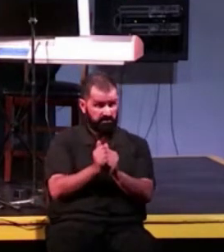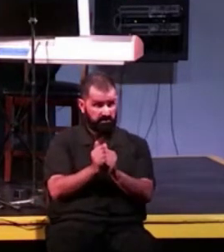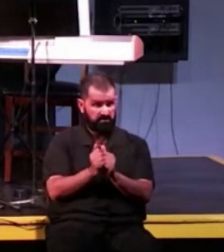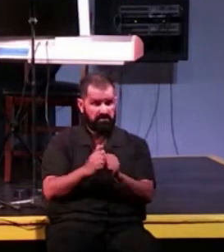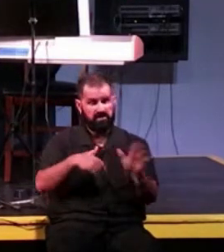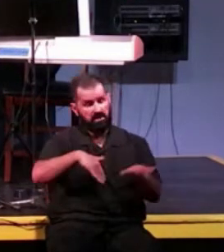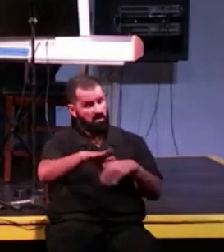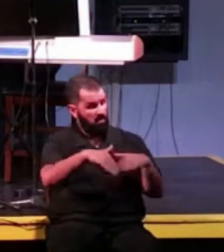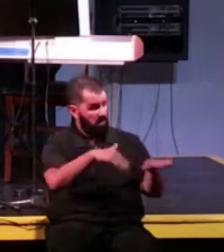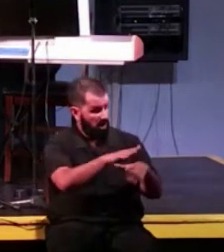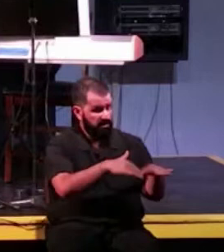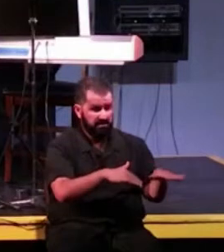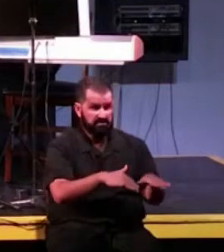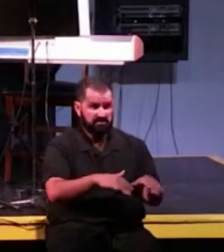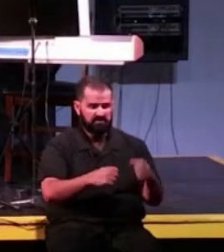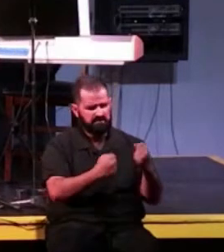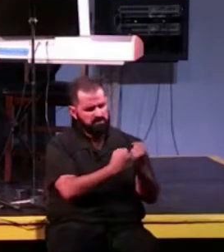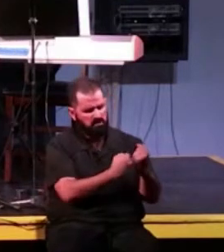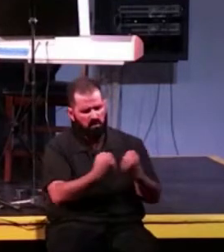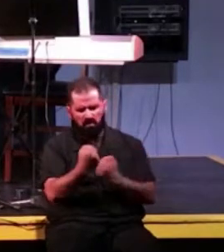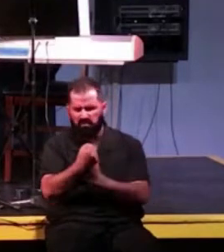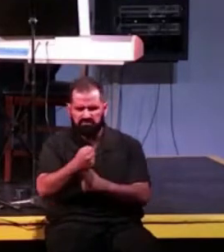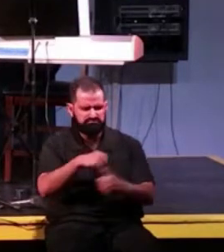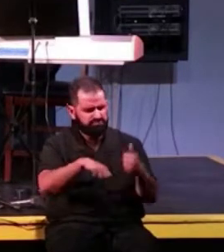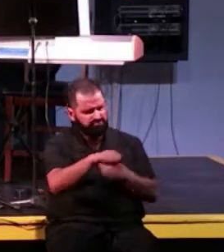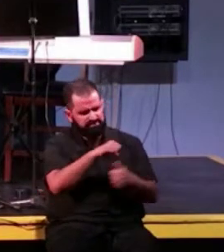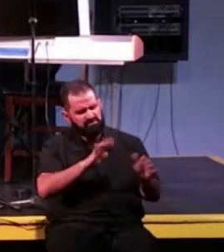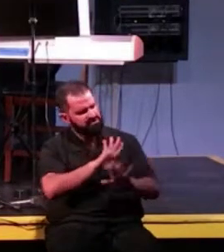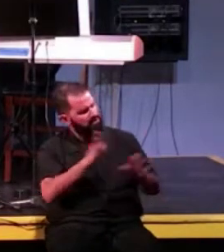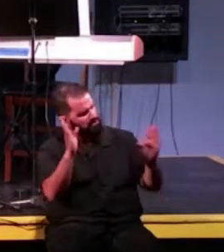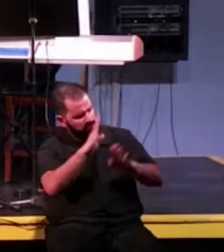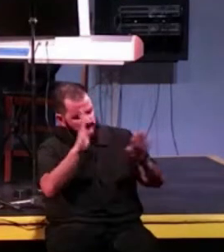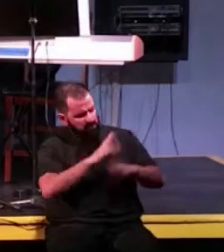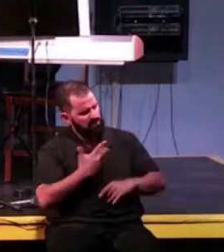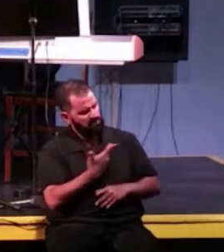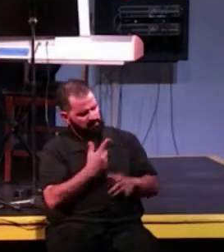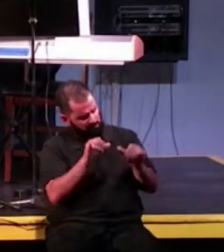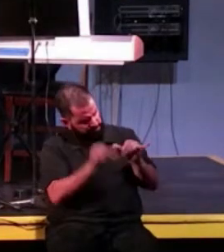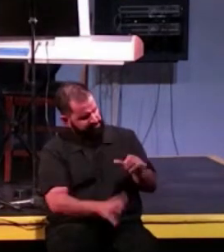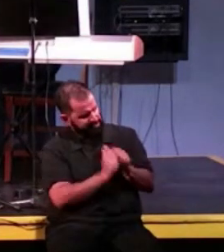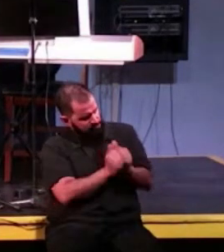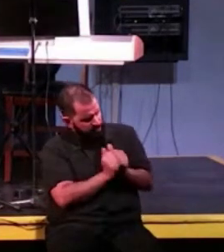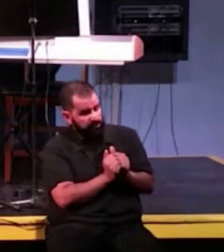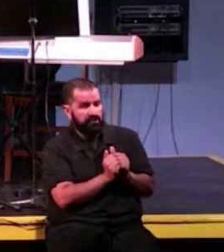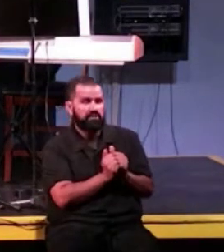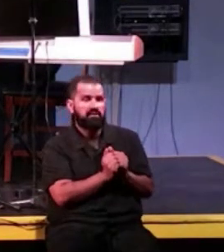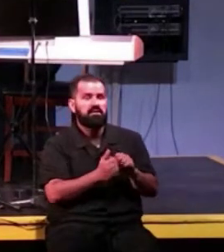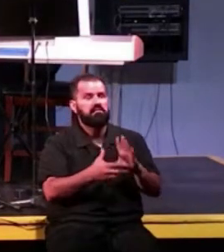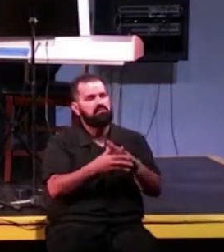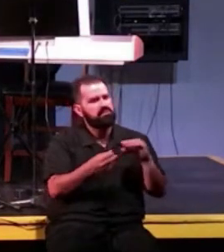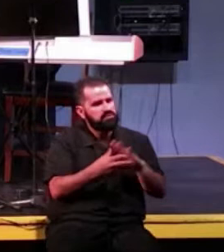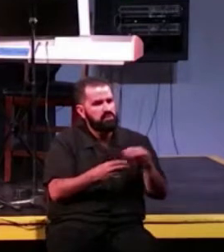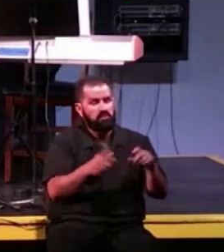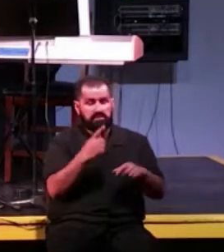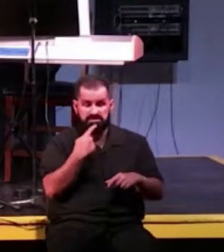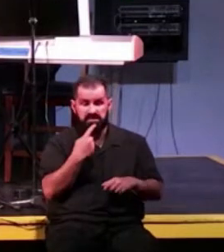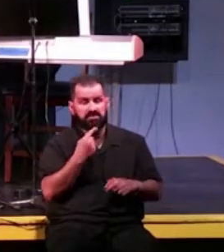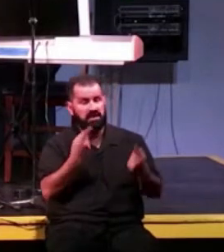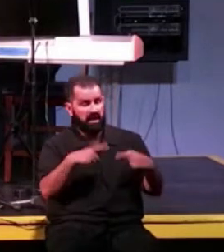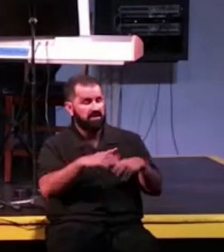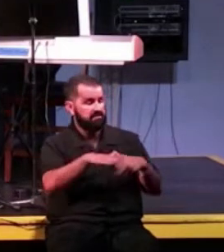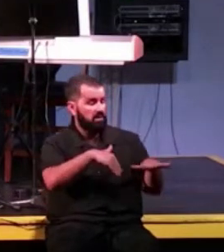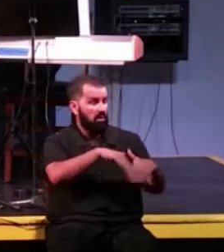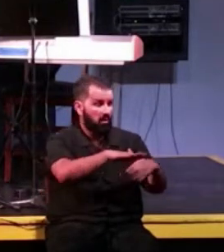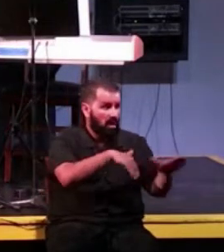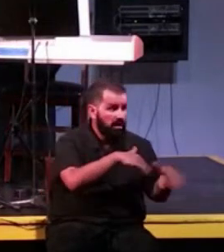walking to Judah and they had each other's back and they said, don't worry, we're going to stick together. And the Bible says that as all they were